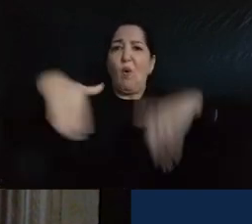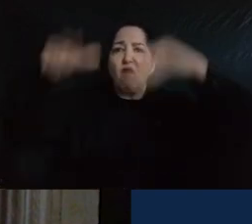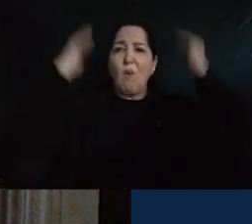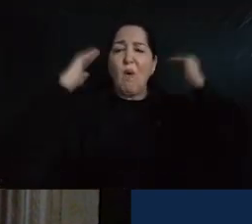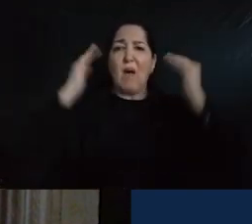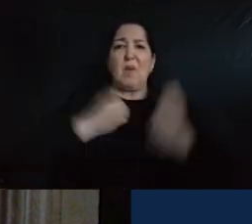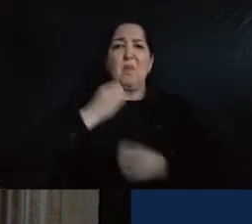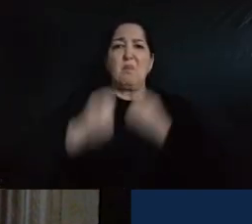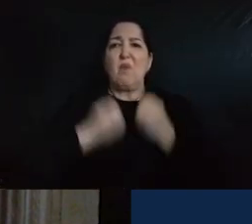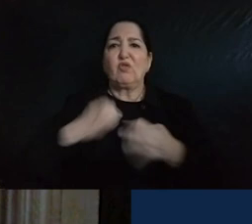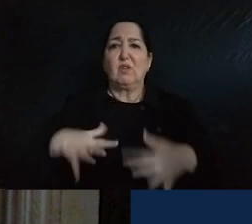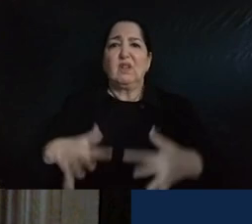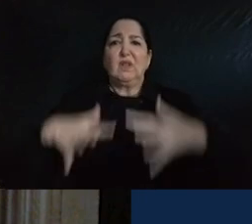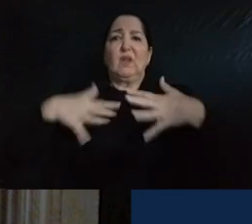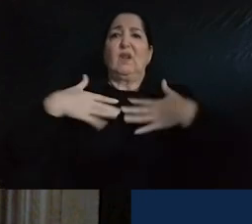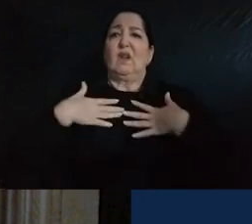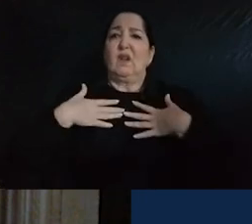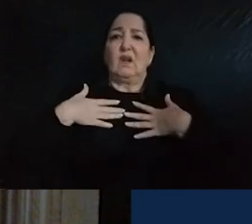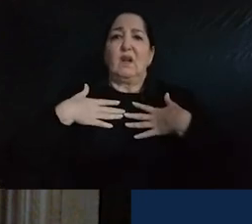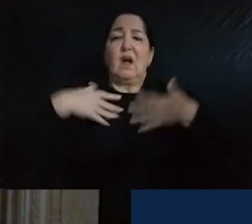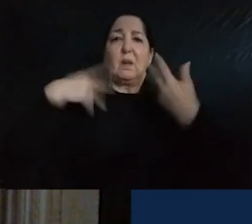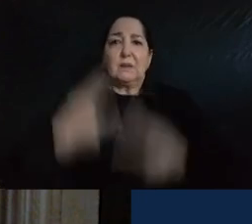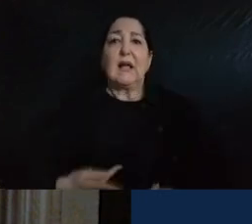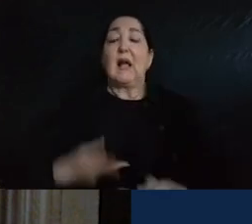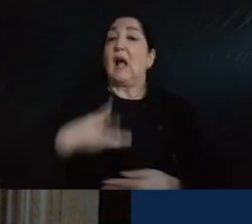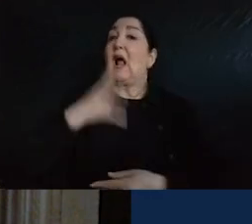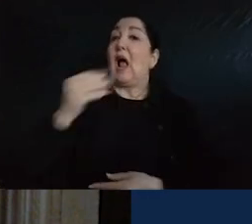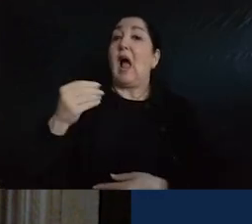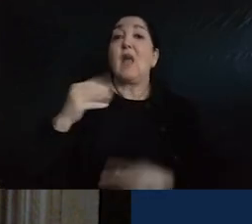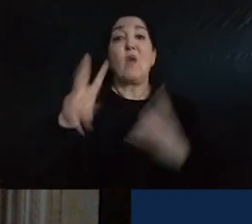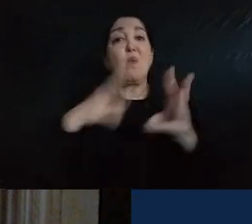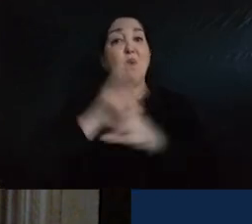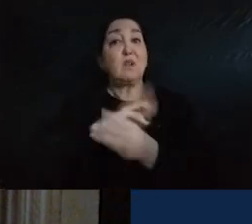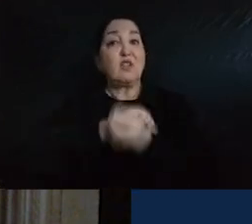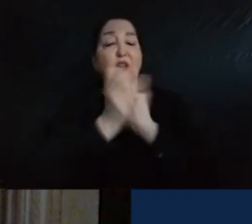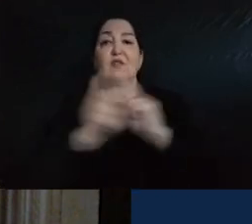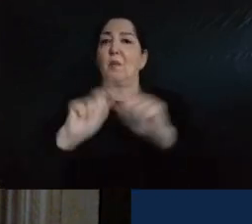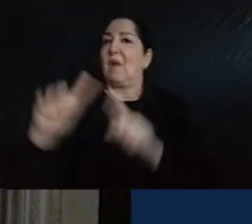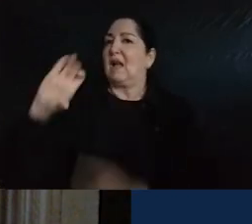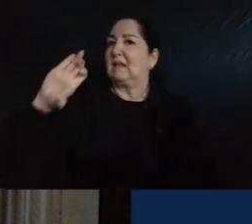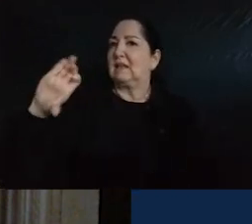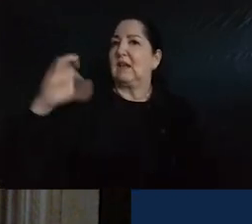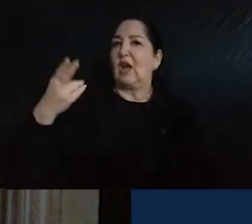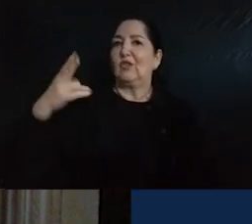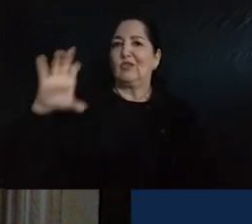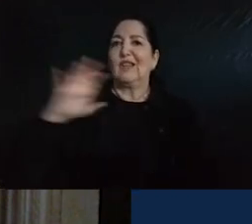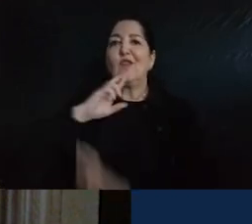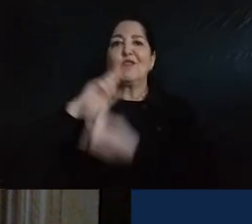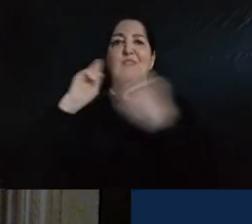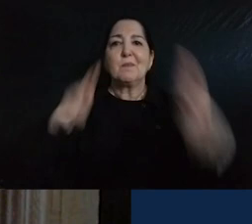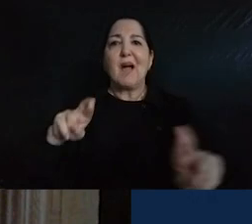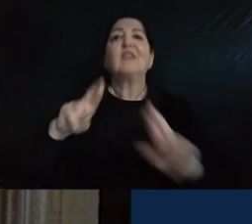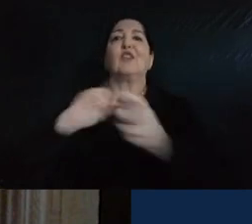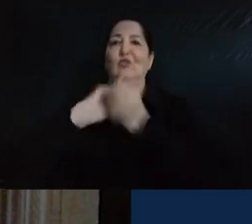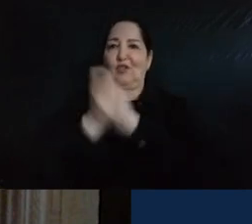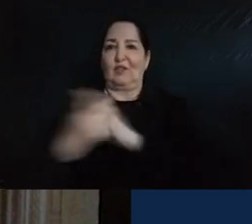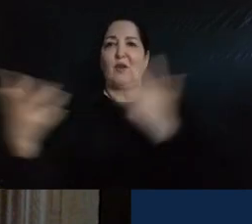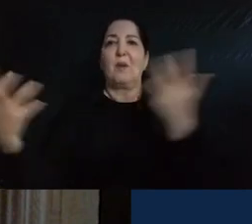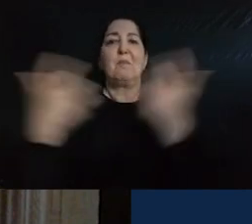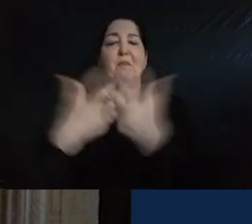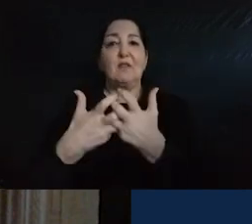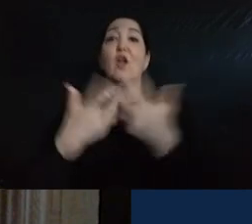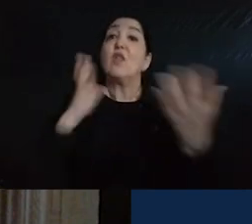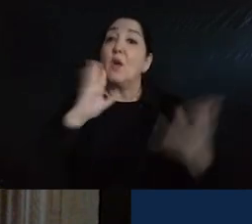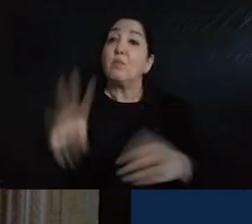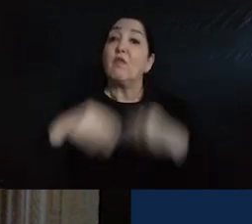stressful and overwhelming. As the world has changed, CHC has responded.